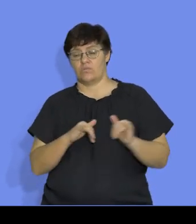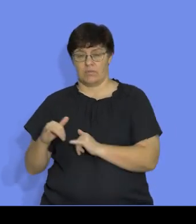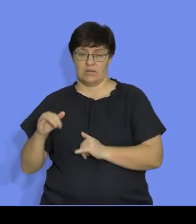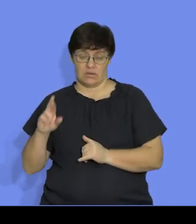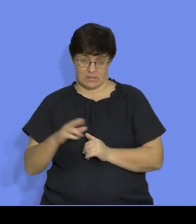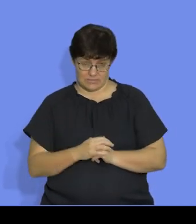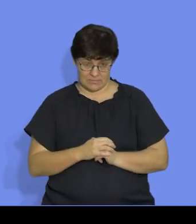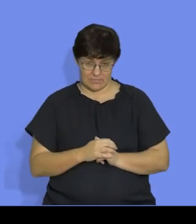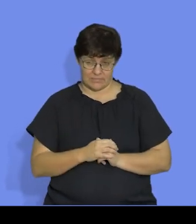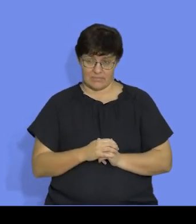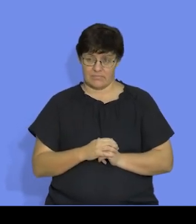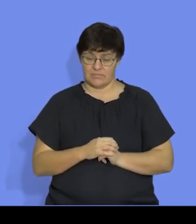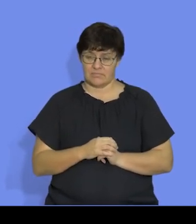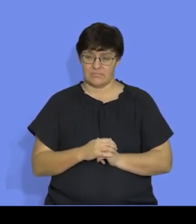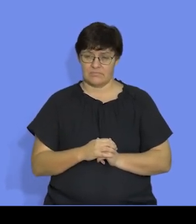ratio shorthand.